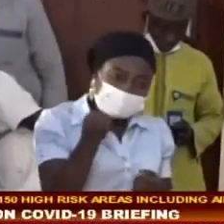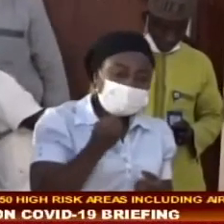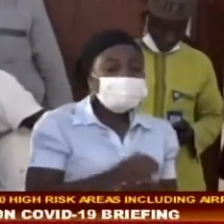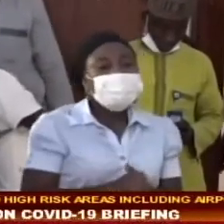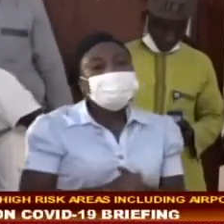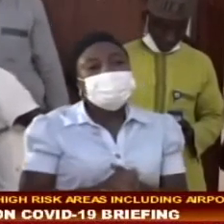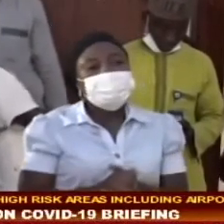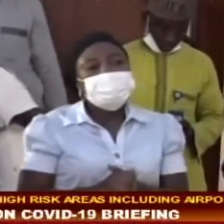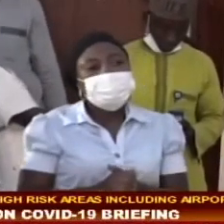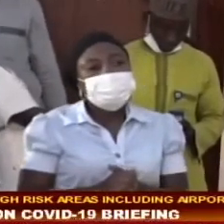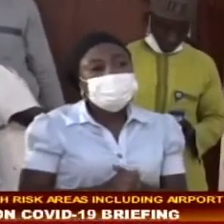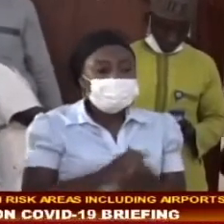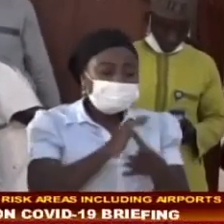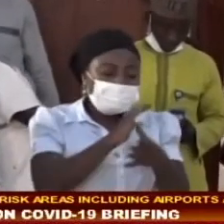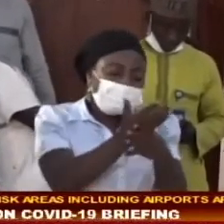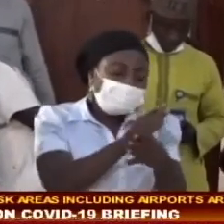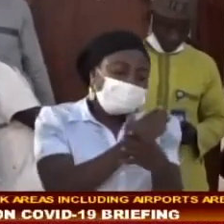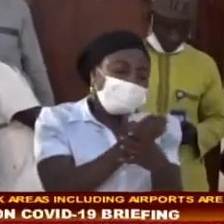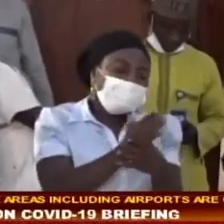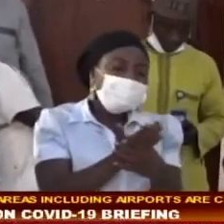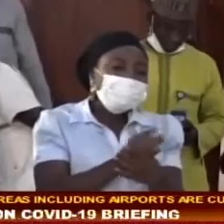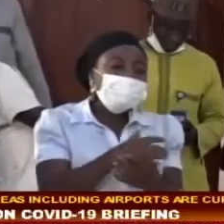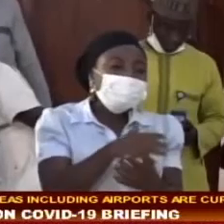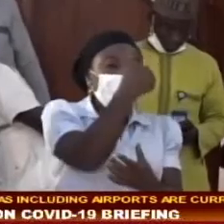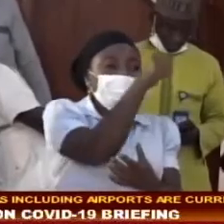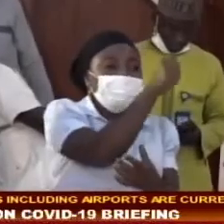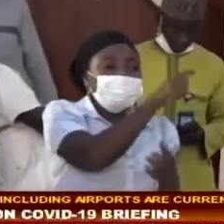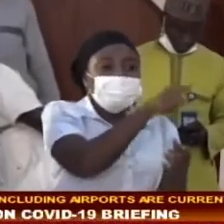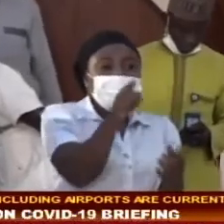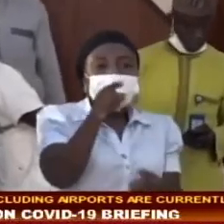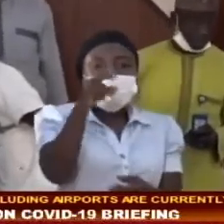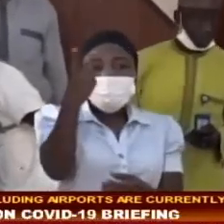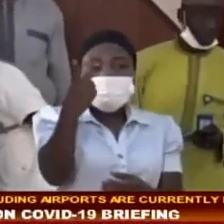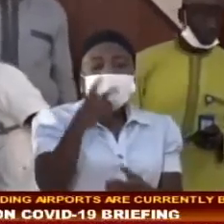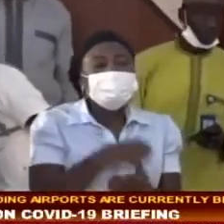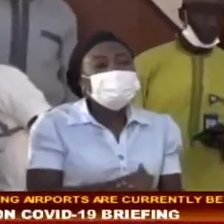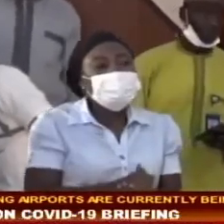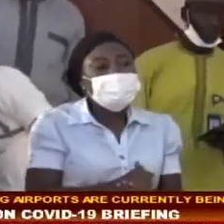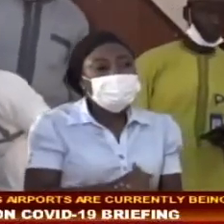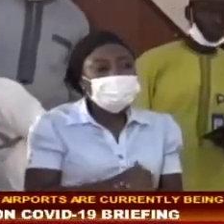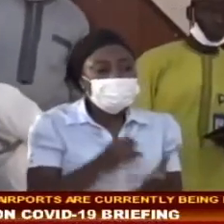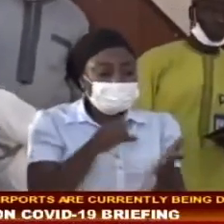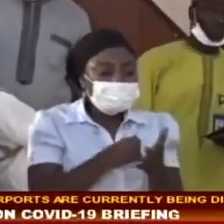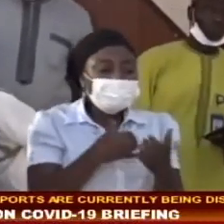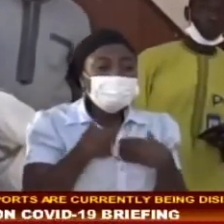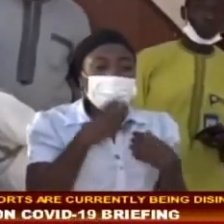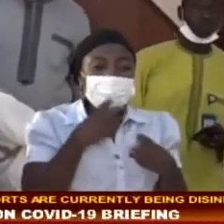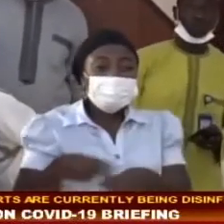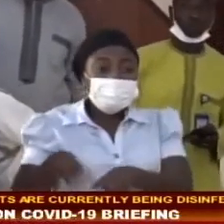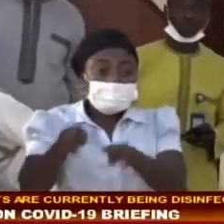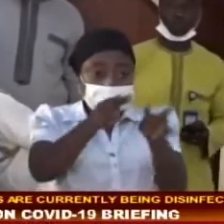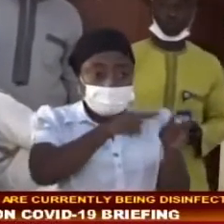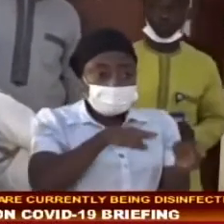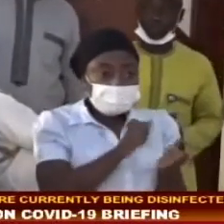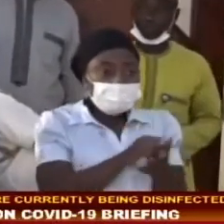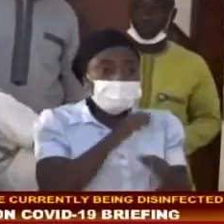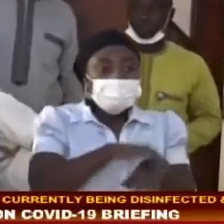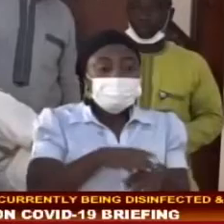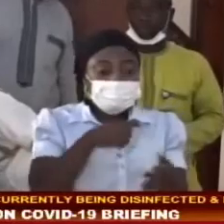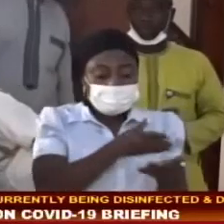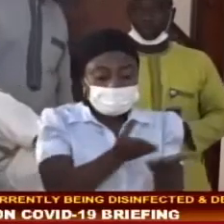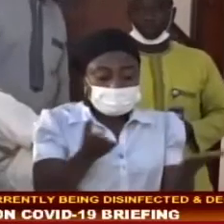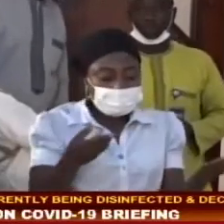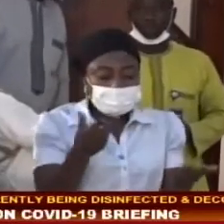Saturdays, between the hours of 10 to 2 p.m. It has been observed that on these 3